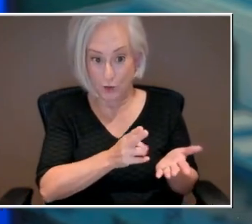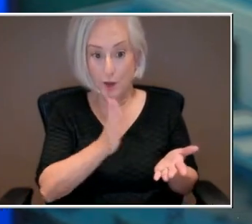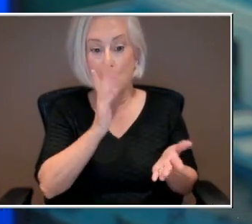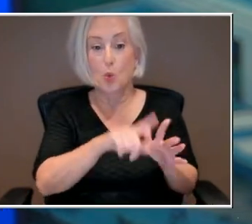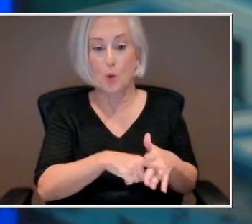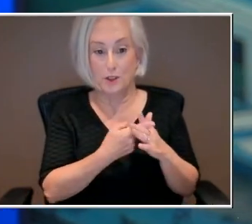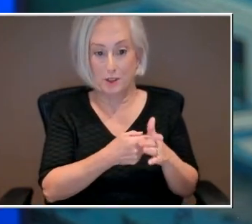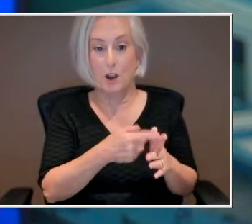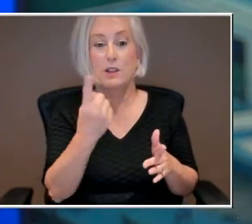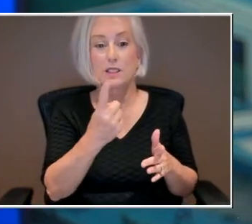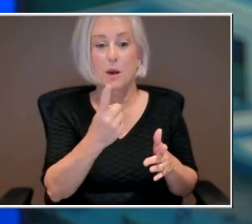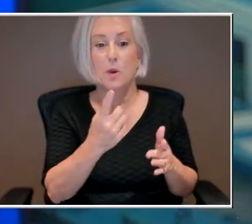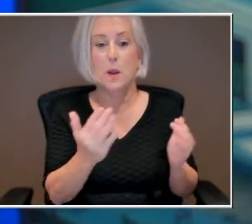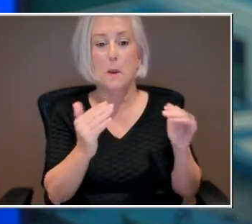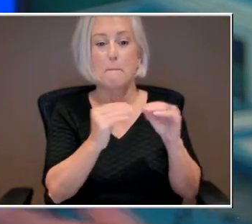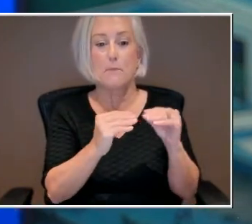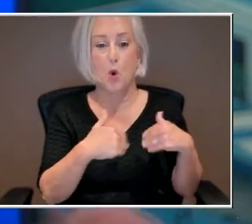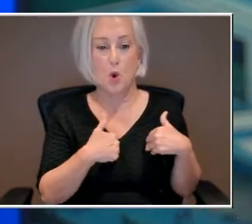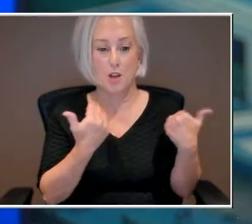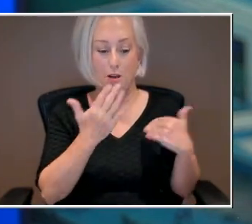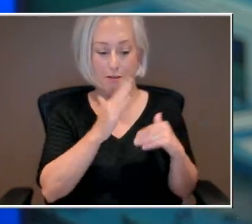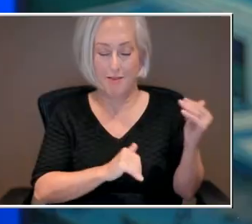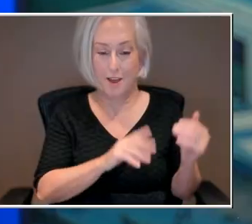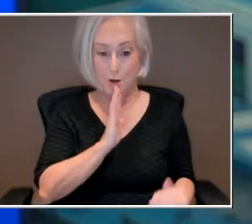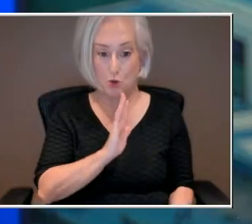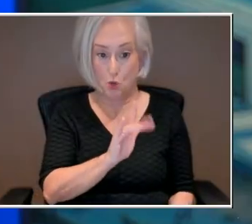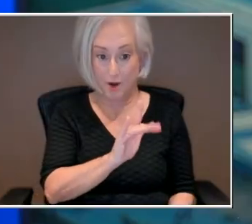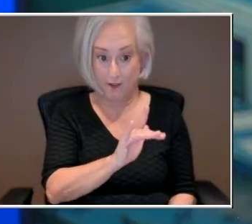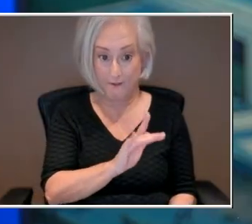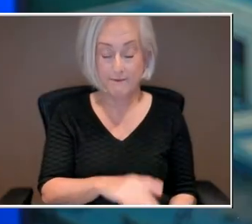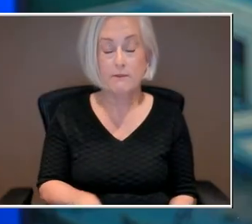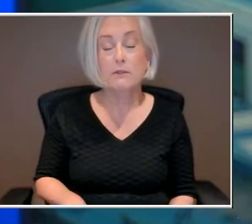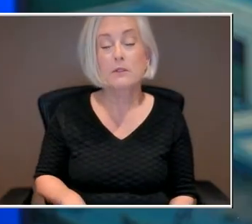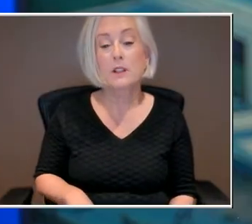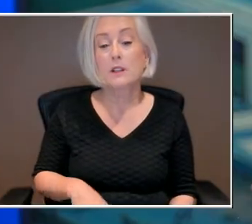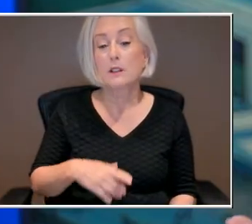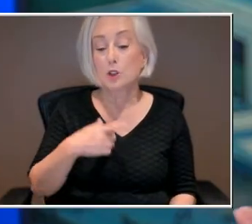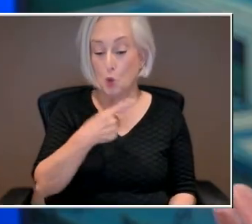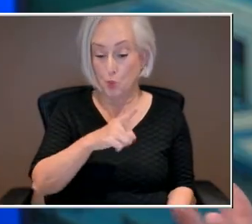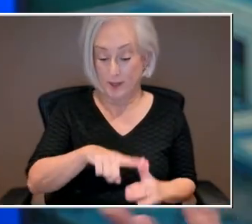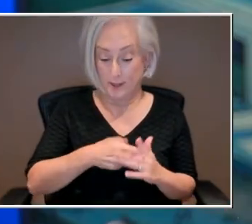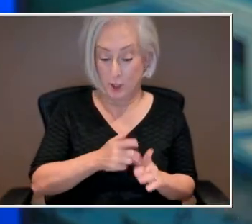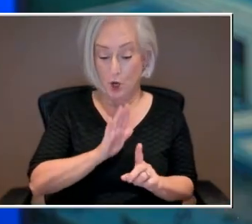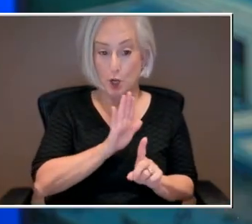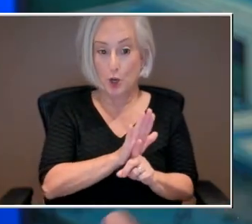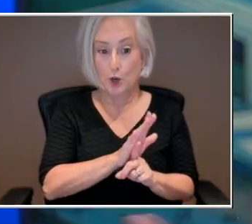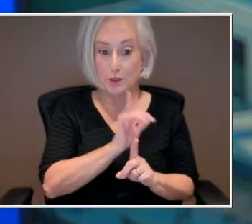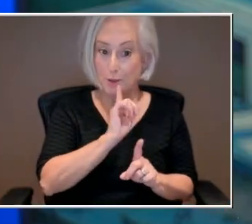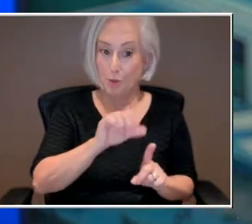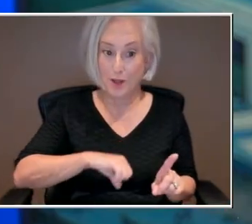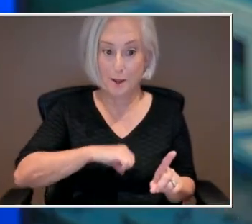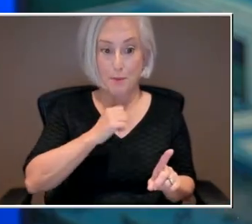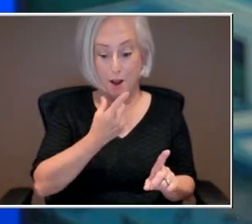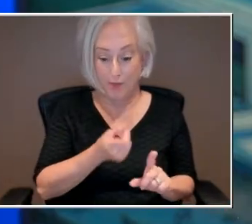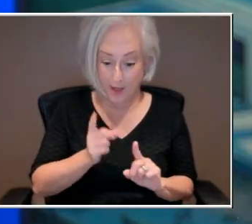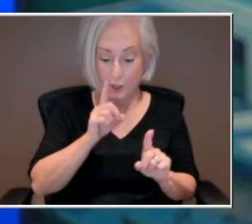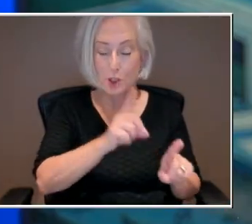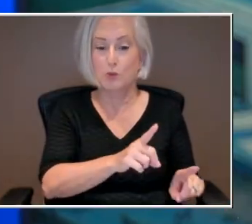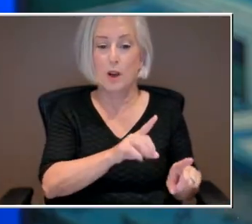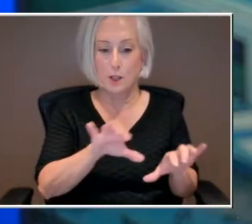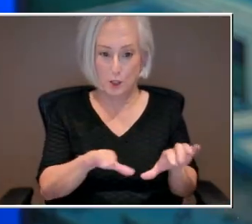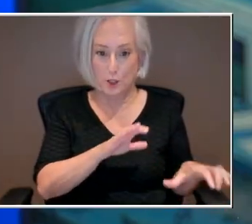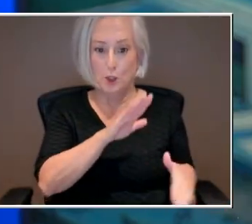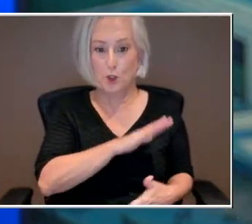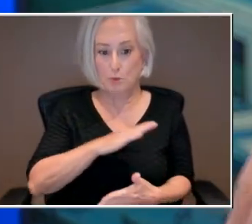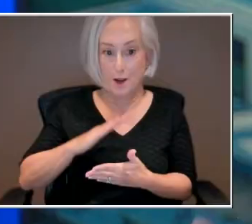than 25. But we went ahead and started her screening, and I'm just proud that she got it because I've had